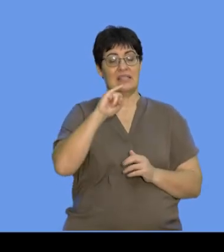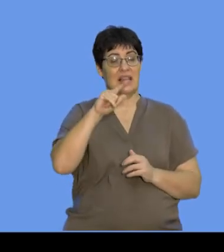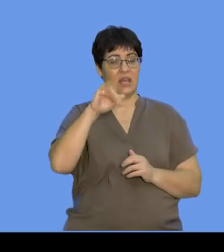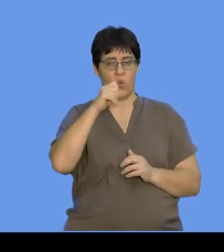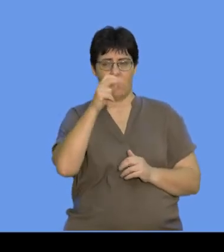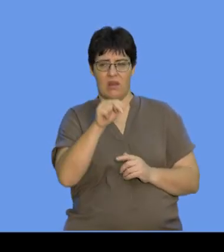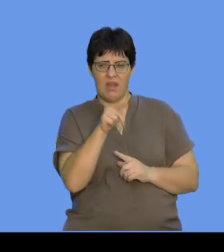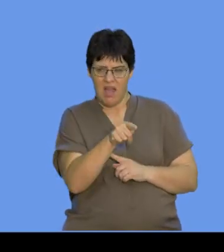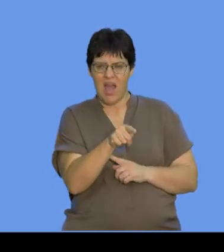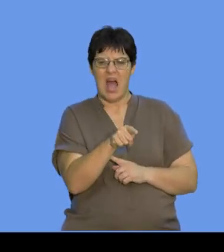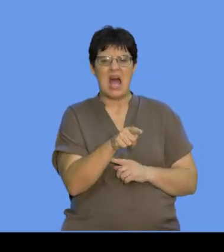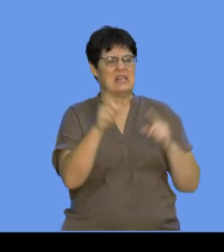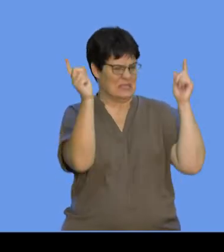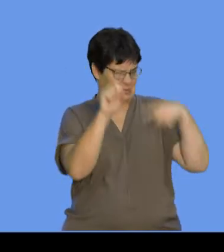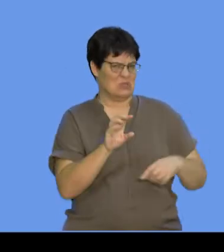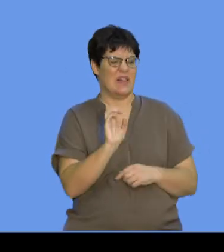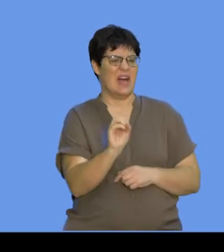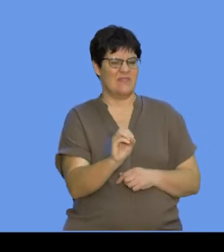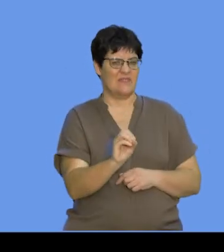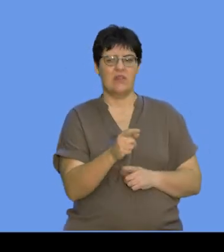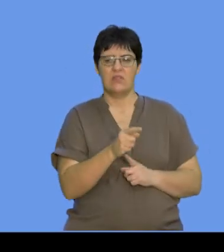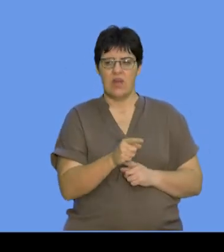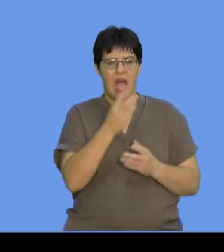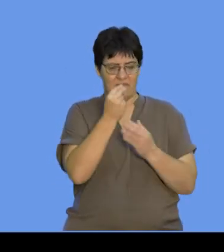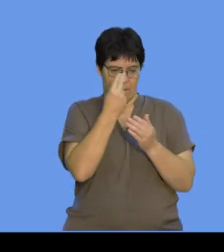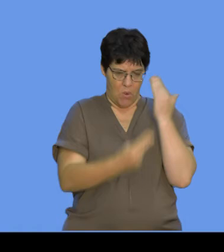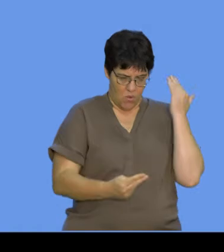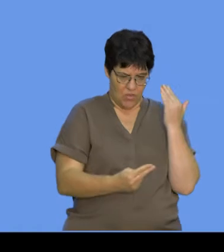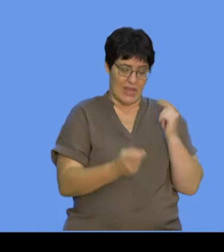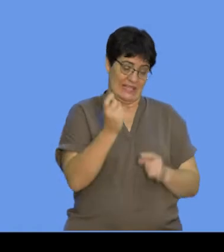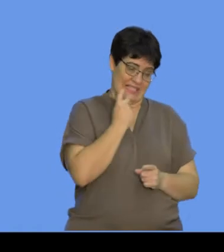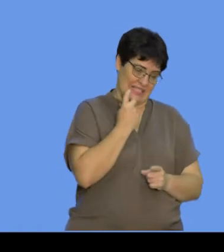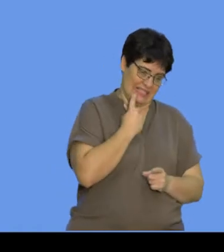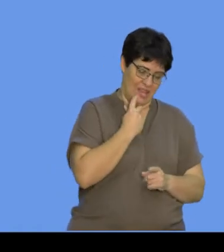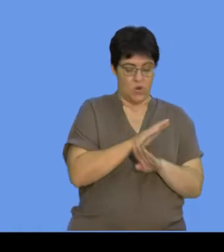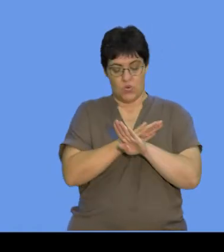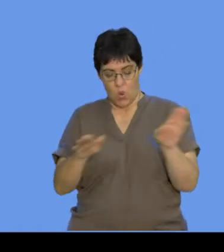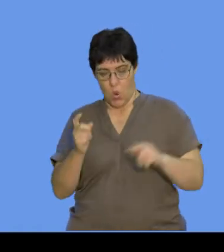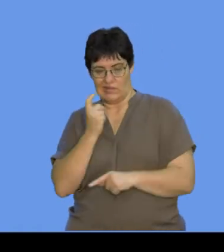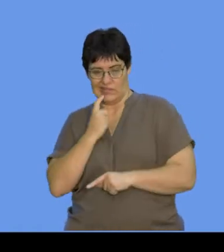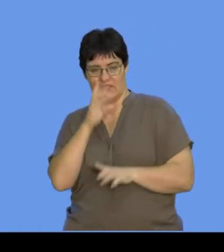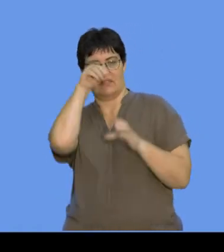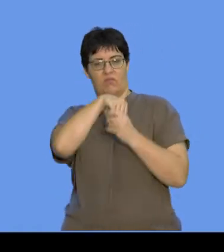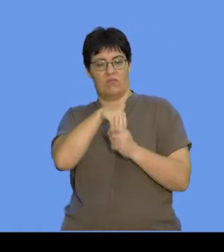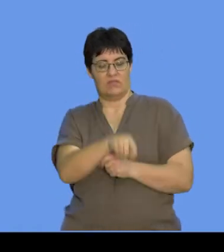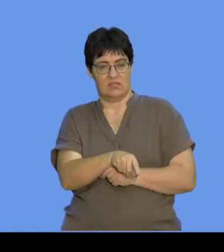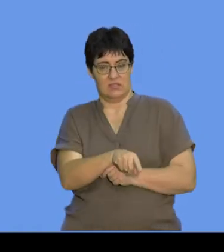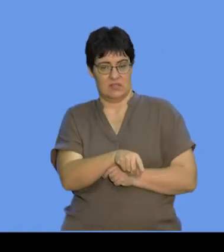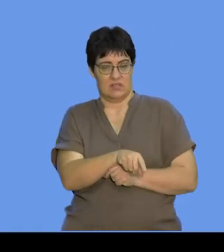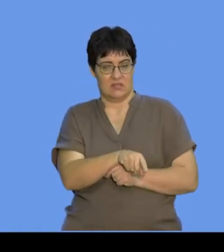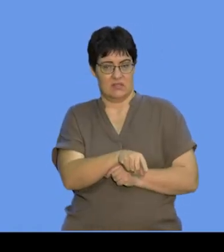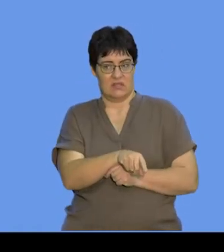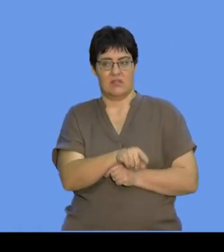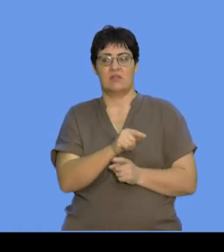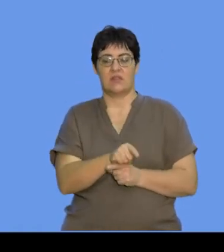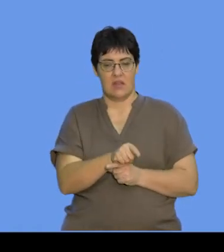something special about silicon. We are saying silicon has both metallic and non-metallic properties. And then we said that